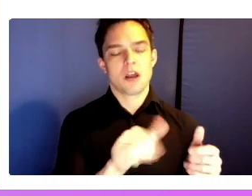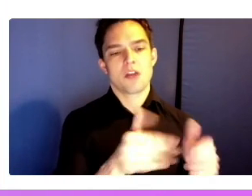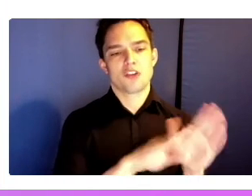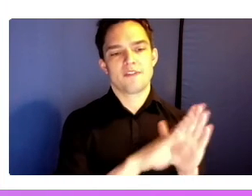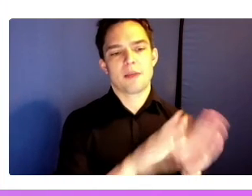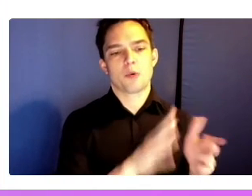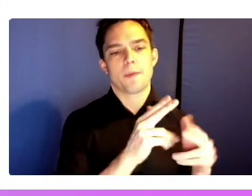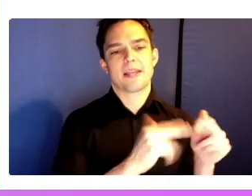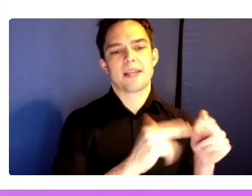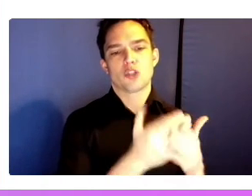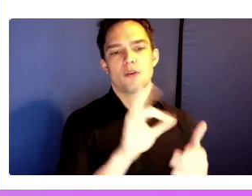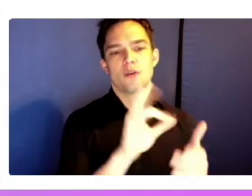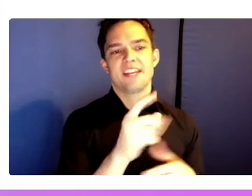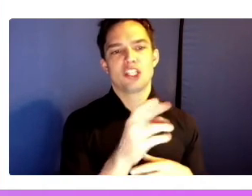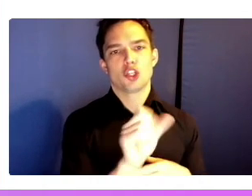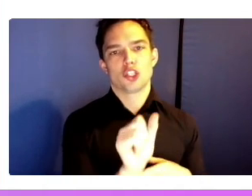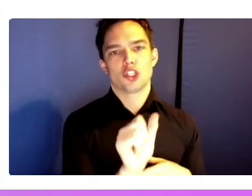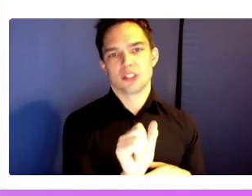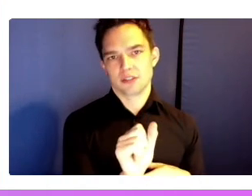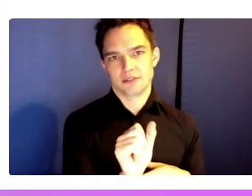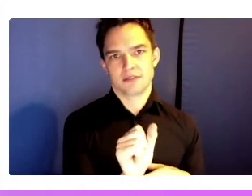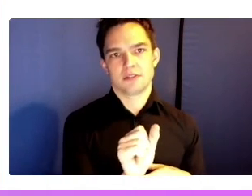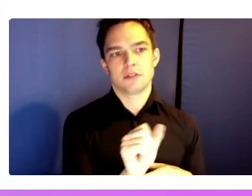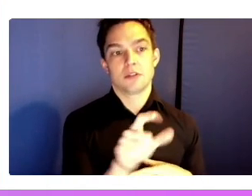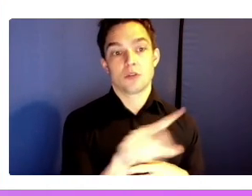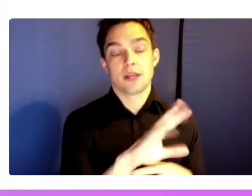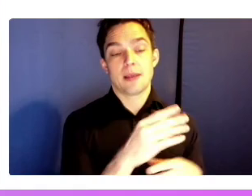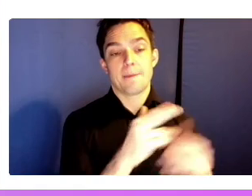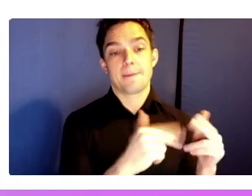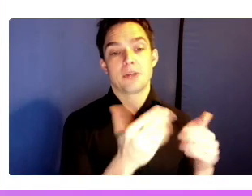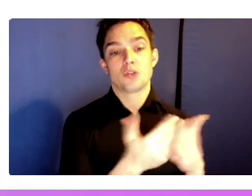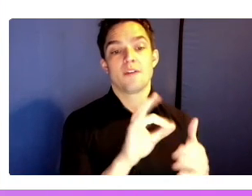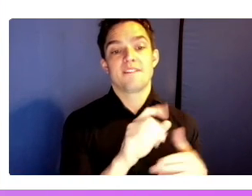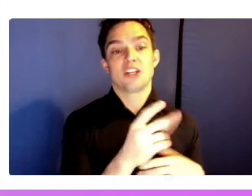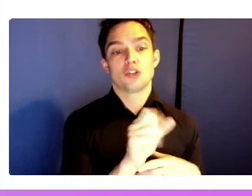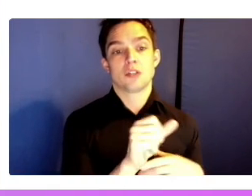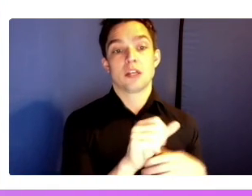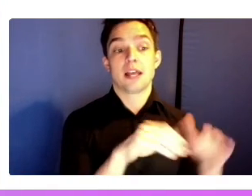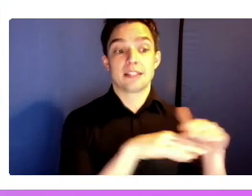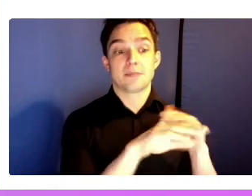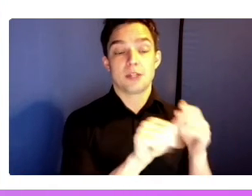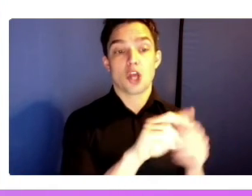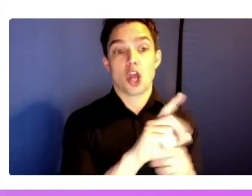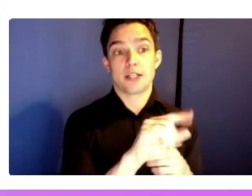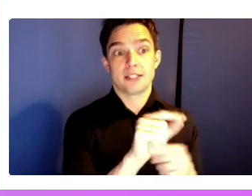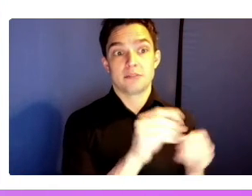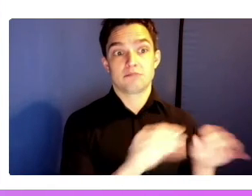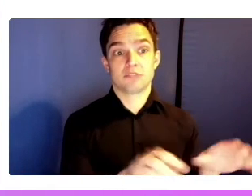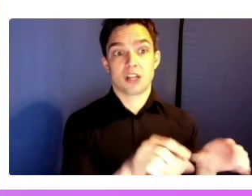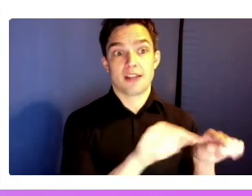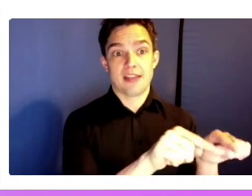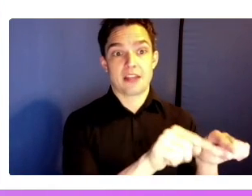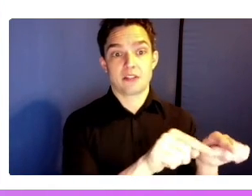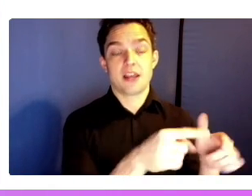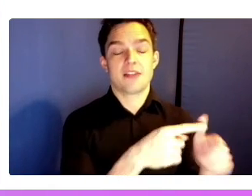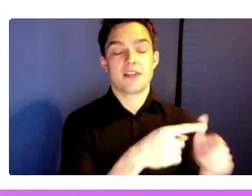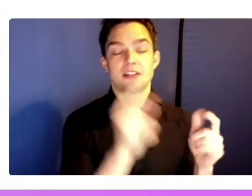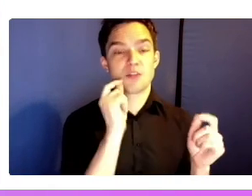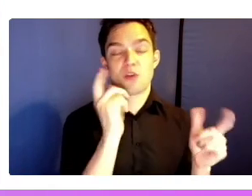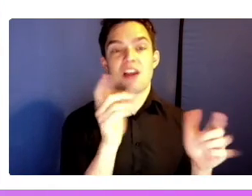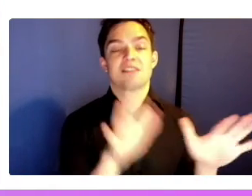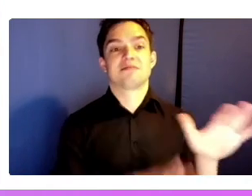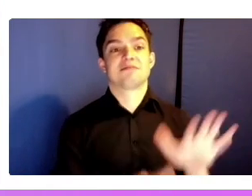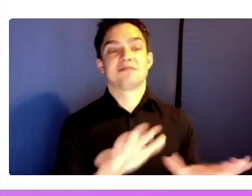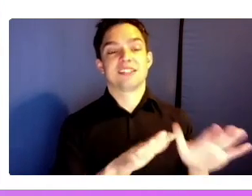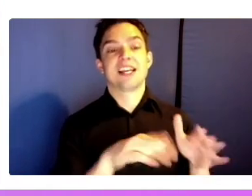so they built the new feature, and then there was an accessibility audit performed on that. And surprise, like it